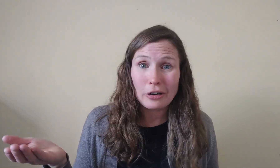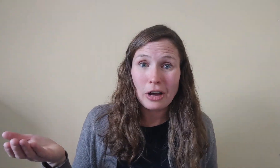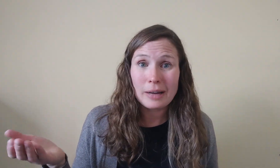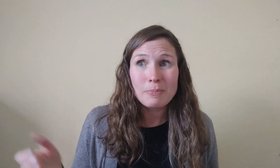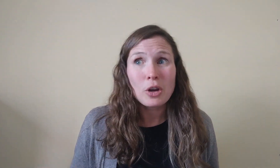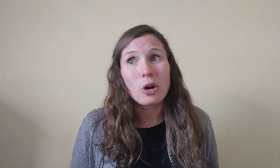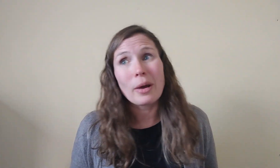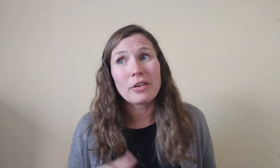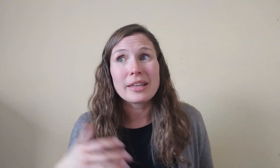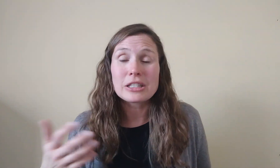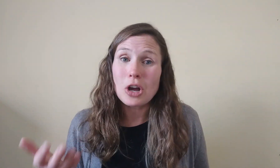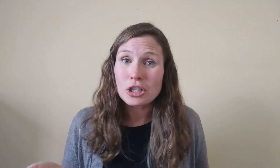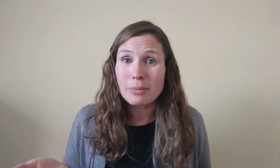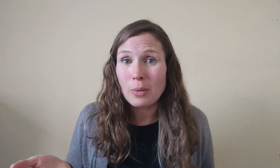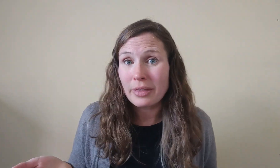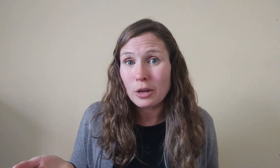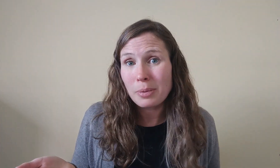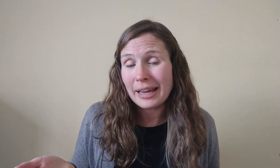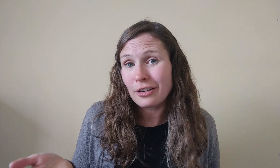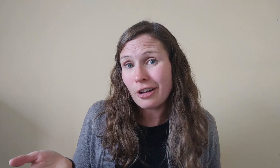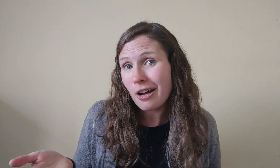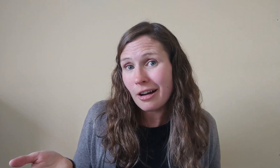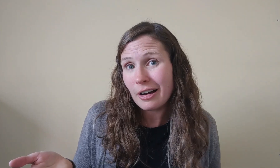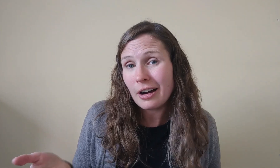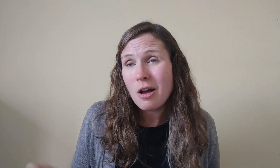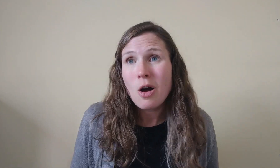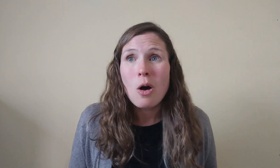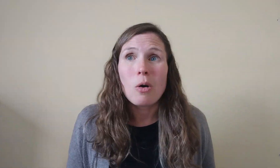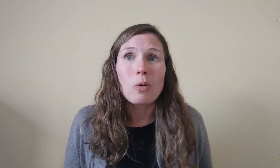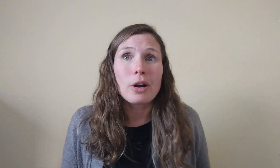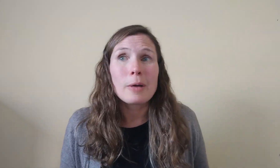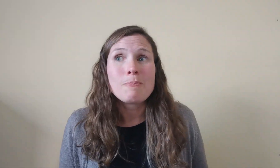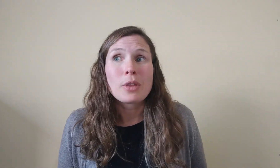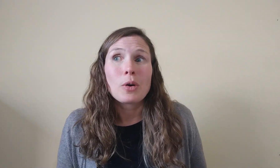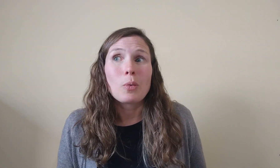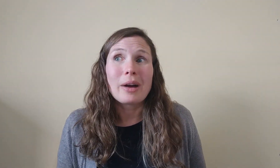movie night or not, or whether this song should be one that you play in a car,